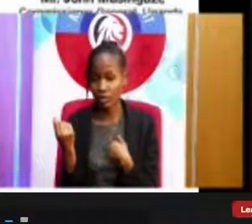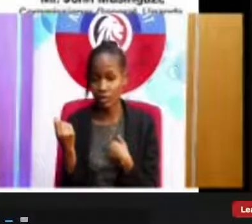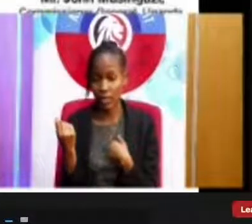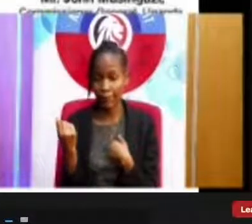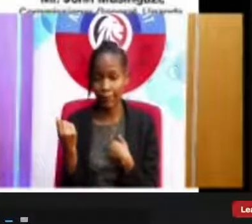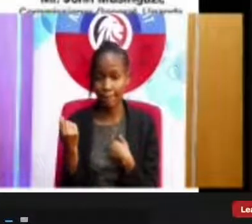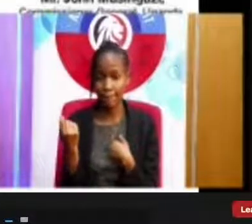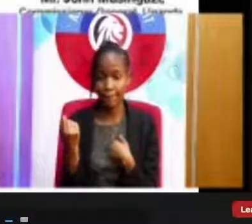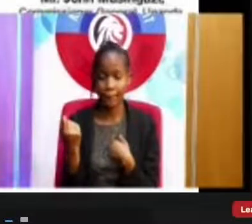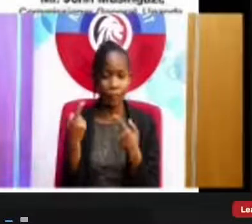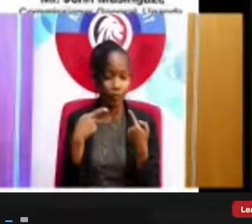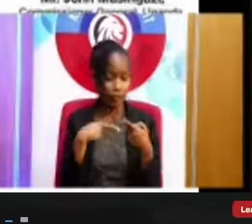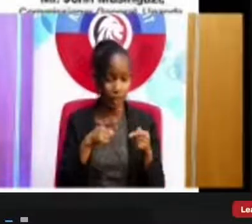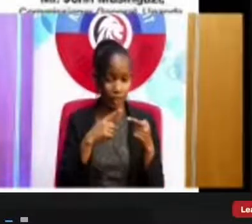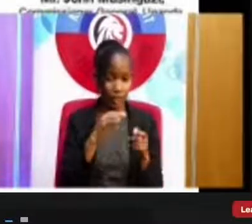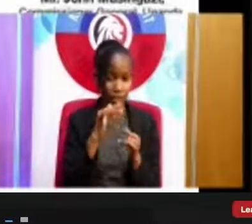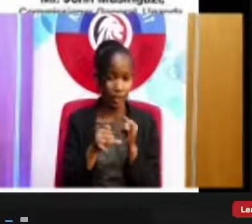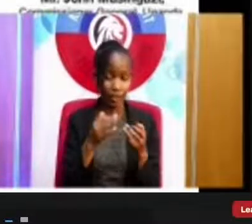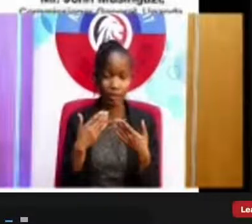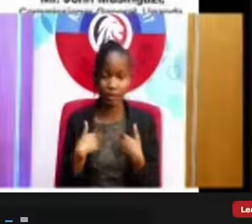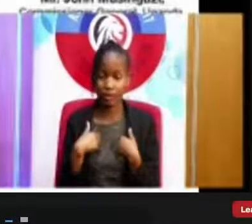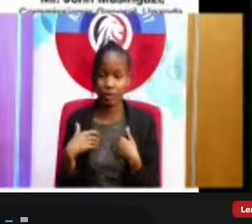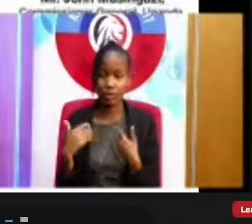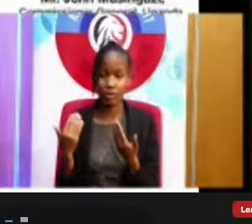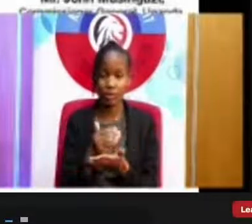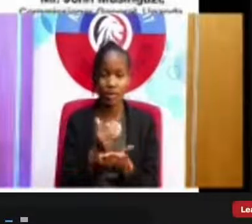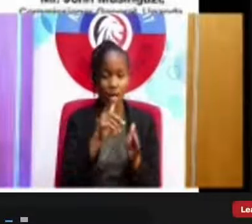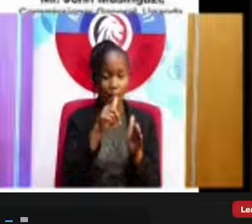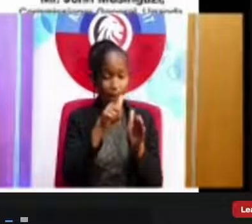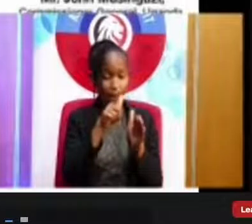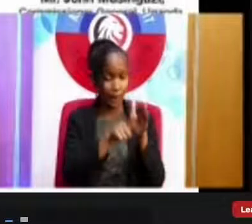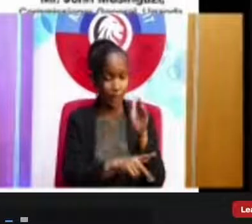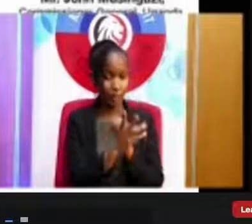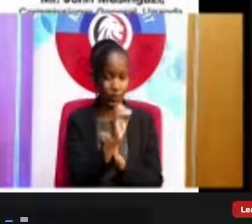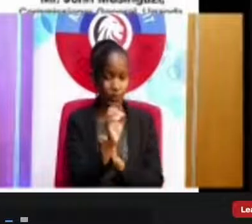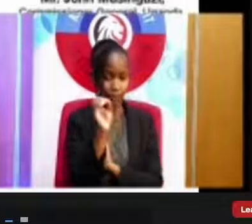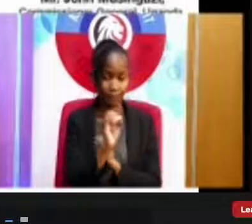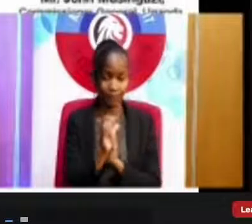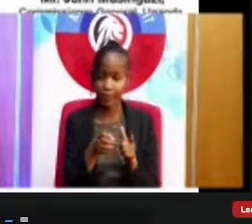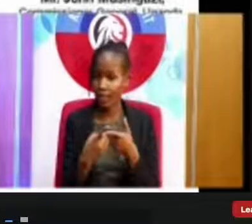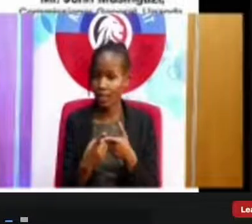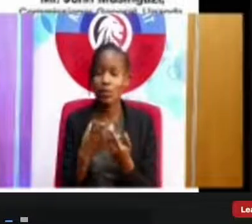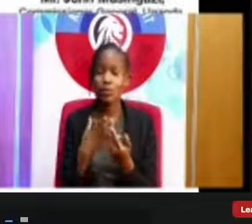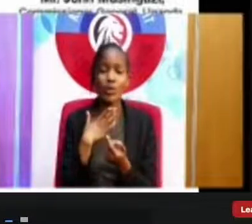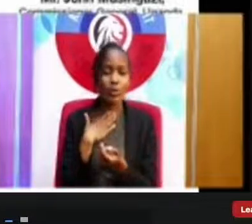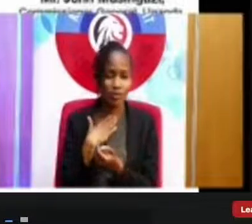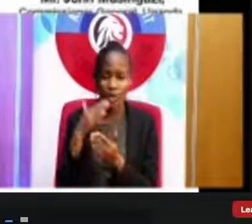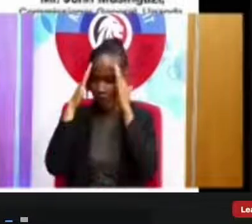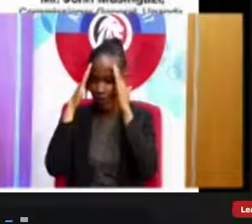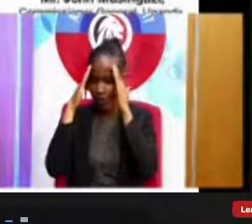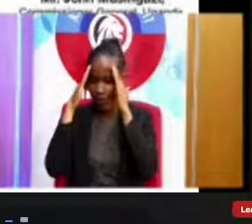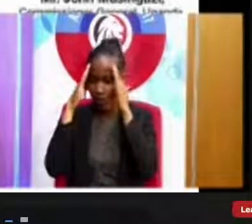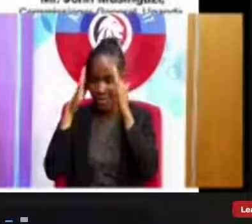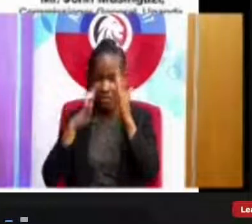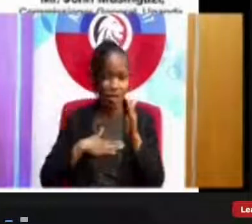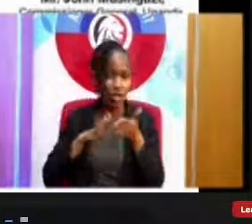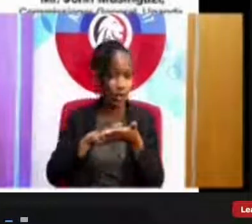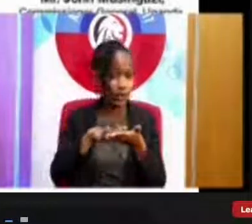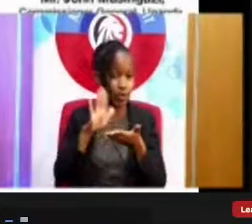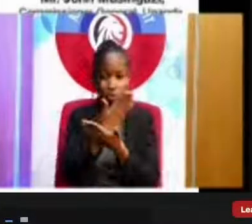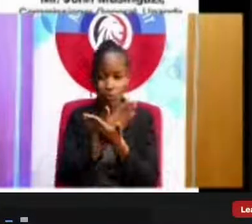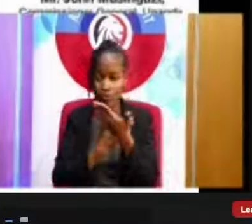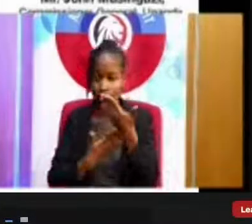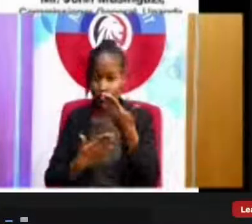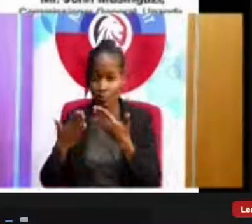itself when we are collecting below 20%. And therefore, we look forward to further interaction with countries like